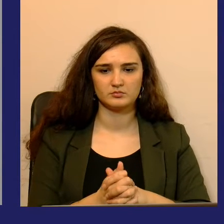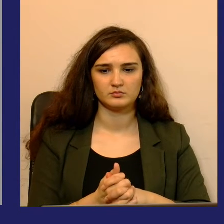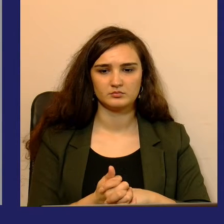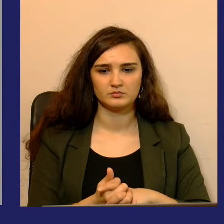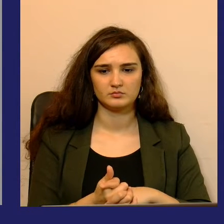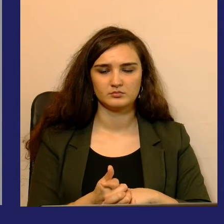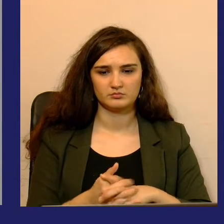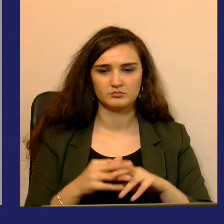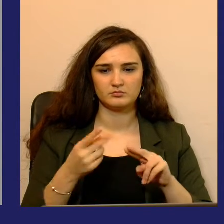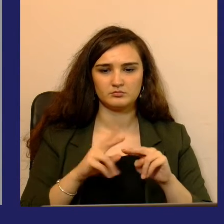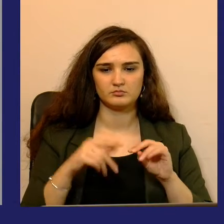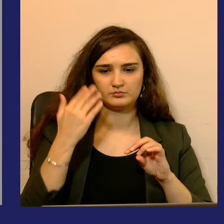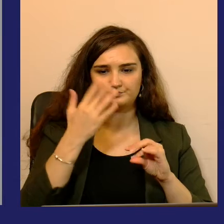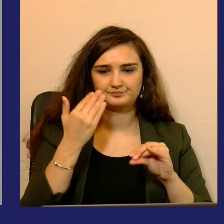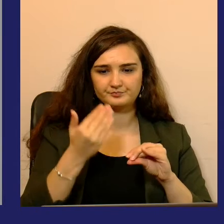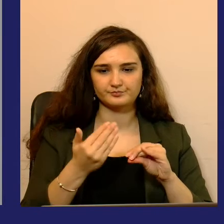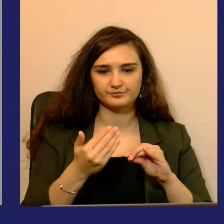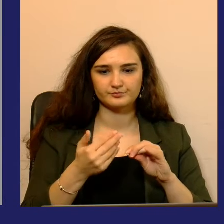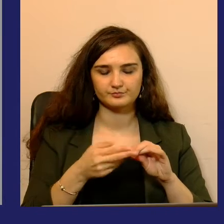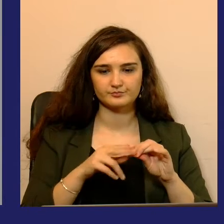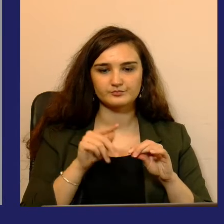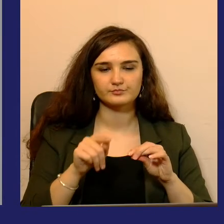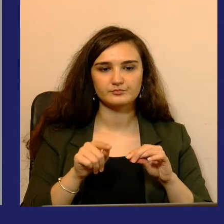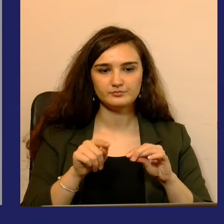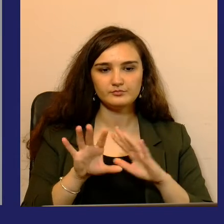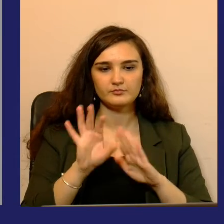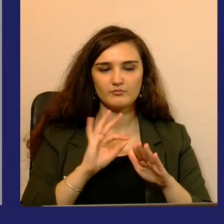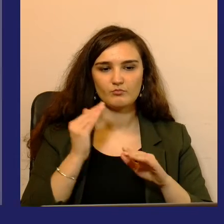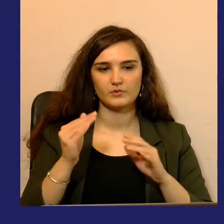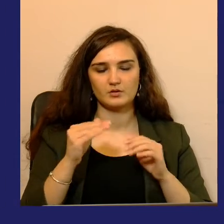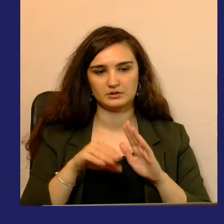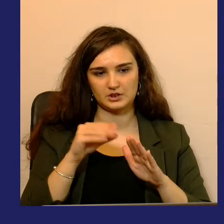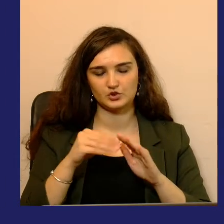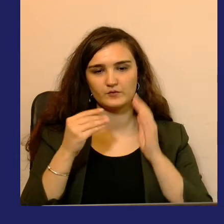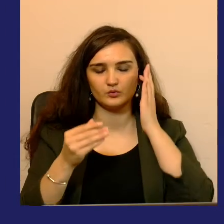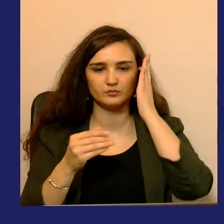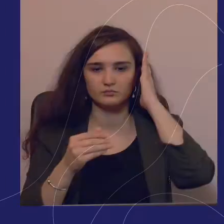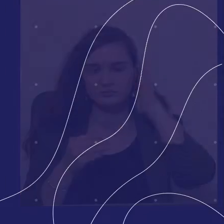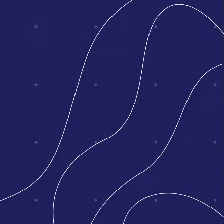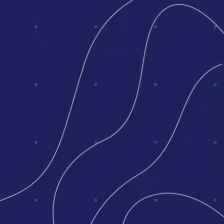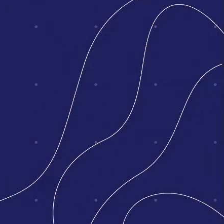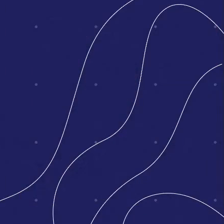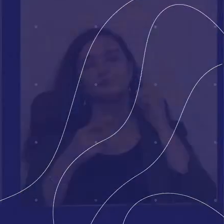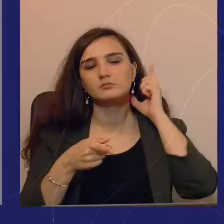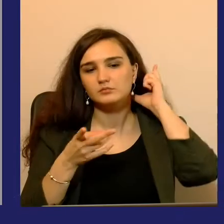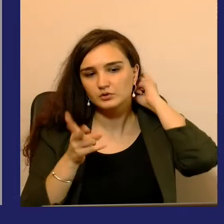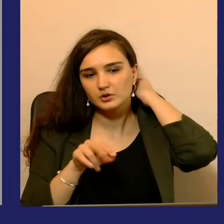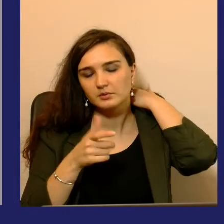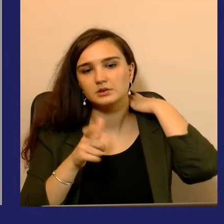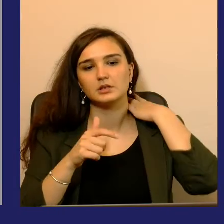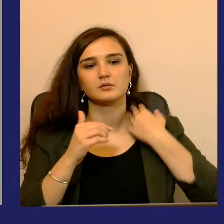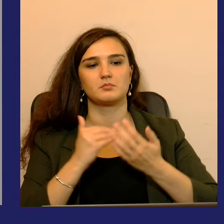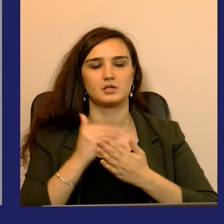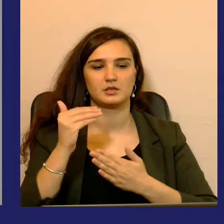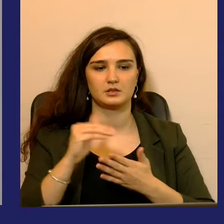Party for electoral purposes remains particularly high. Charity activity, local